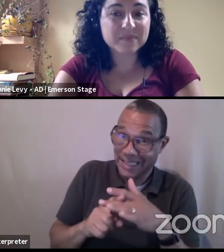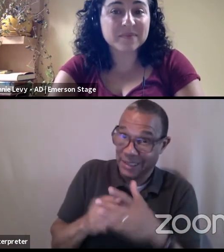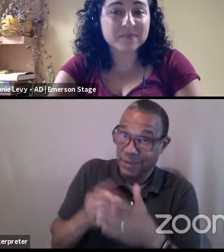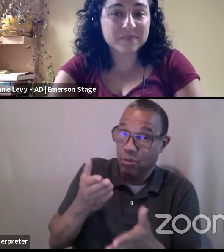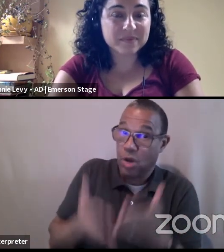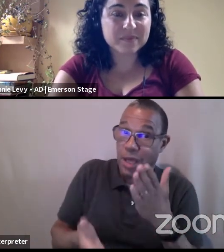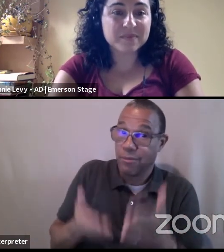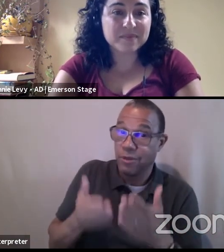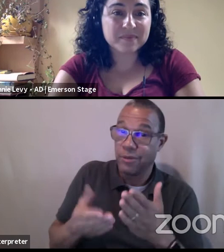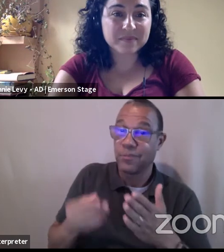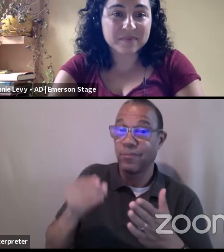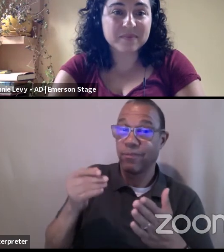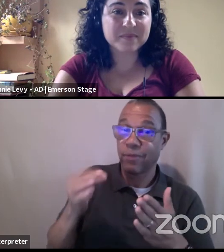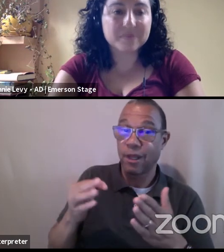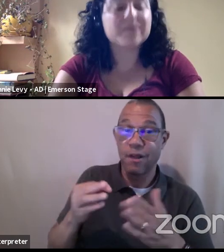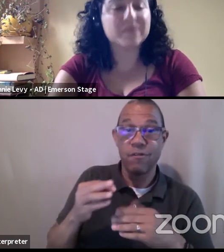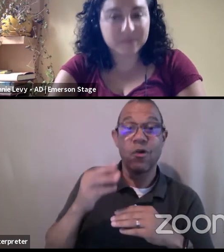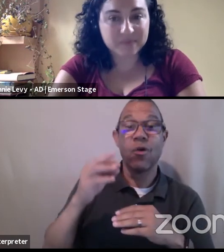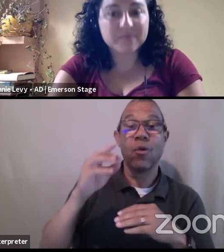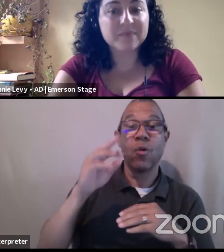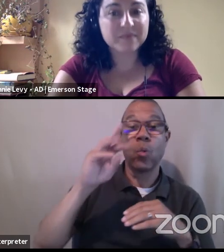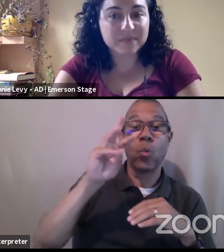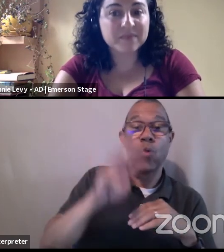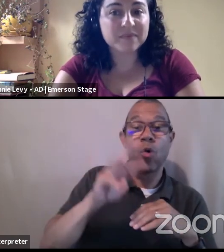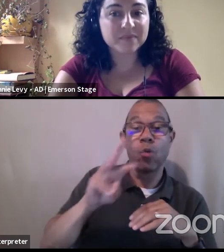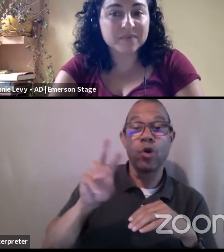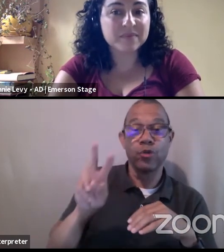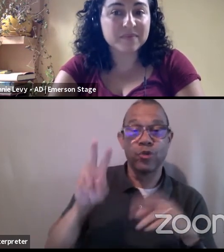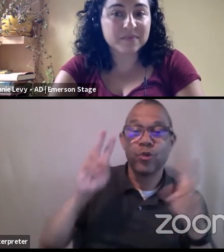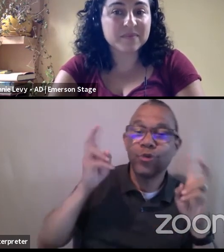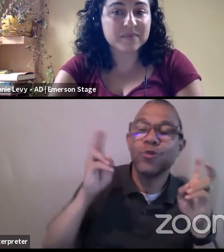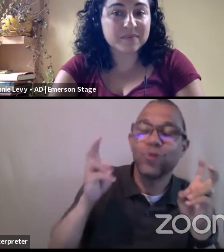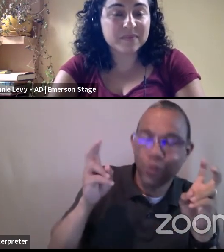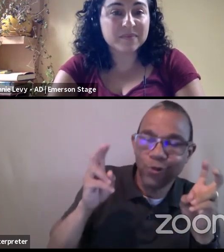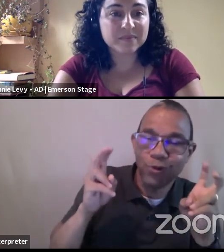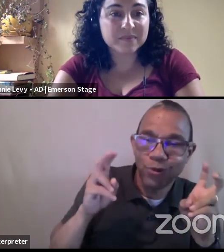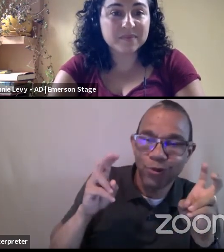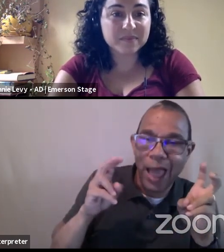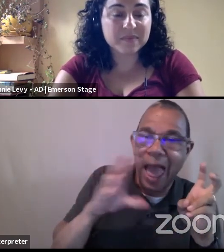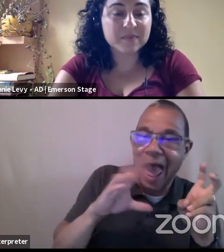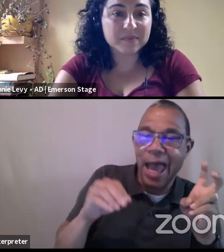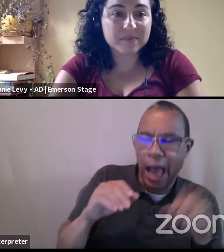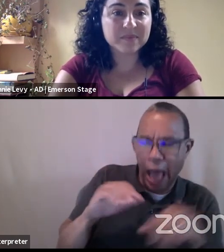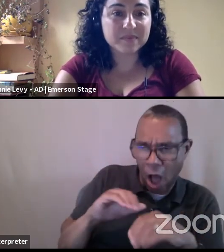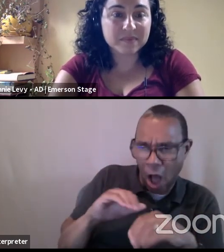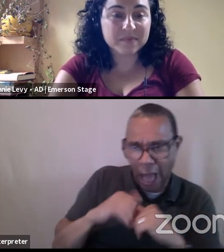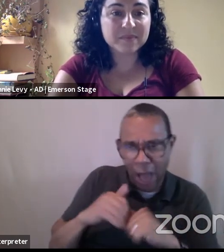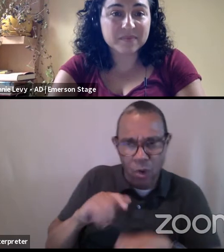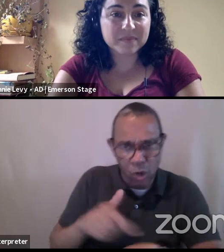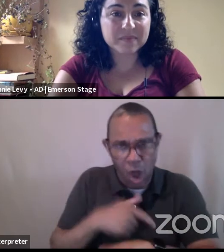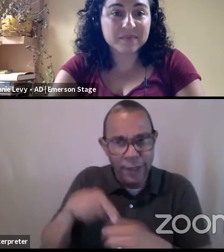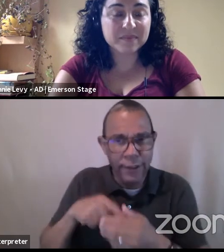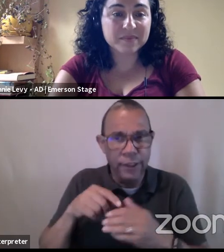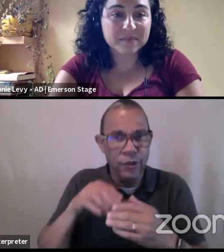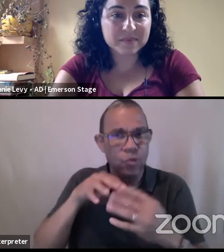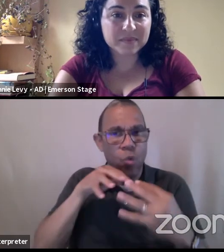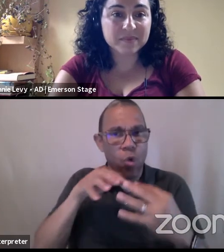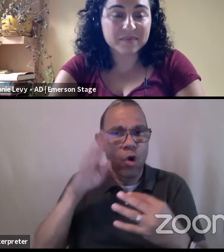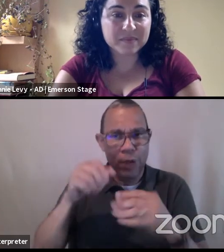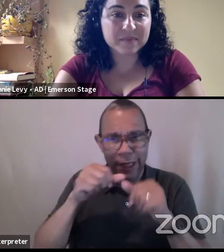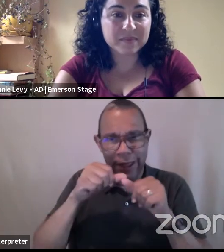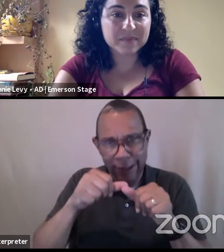uh, of, uh, World War II and we, we don't know, uh, how long the war will last. Maybe, uh, uh, uh,